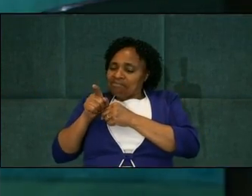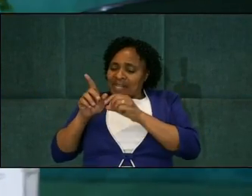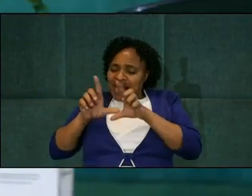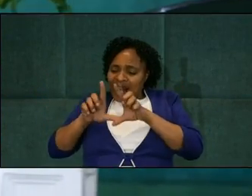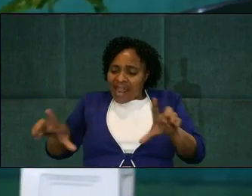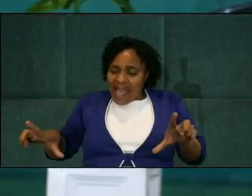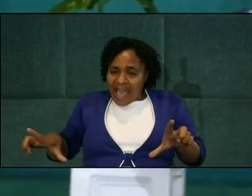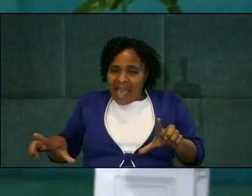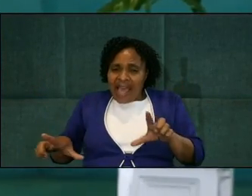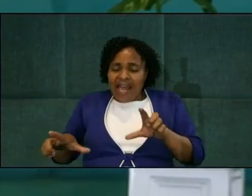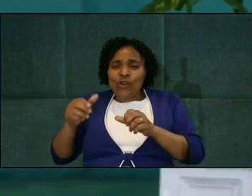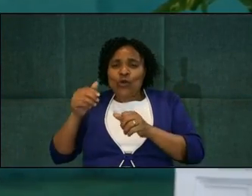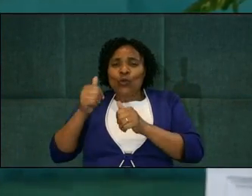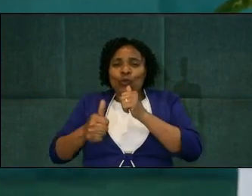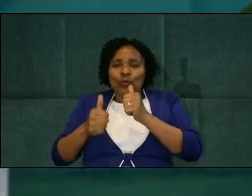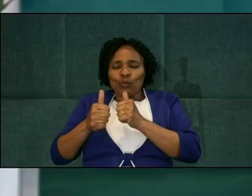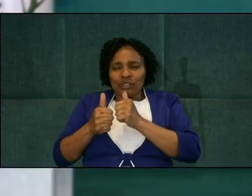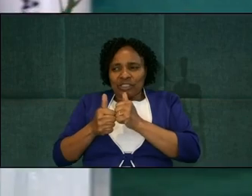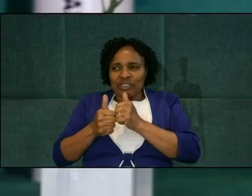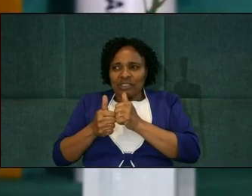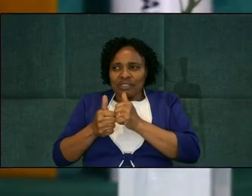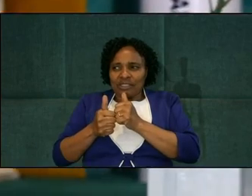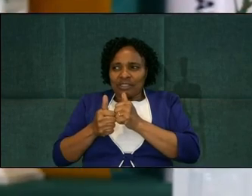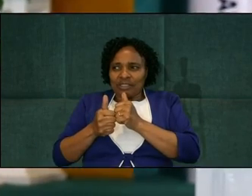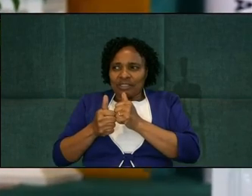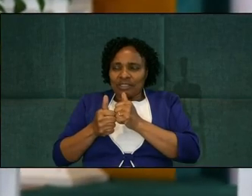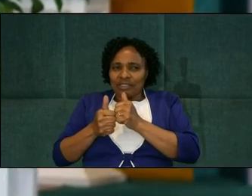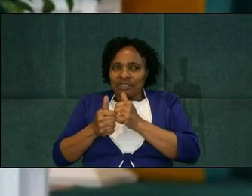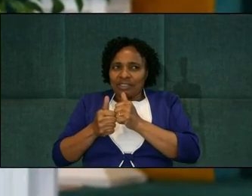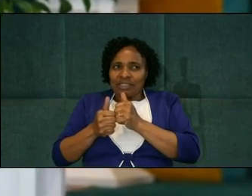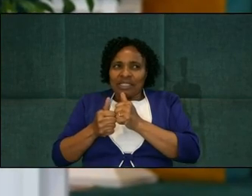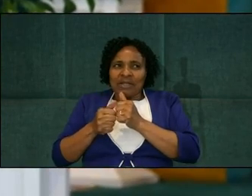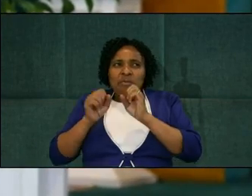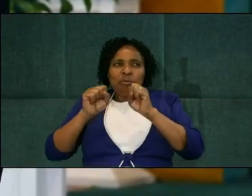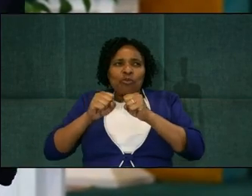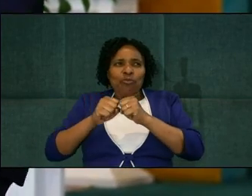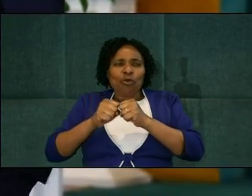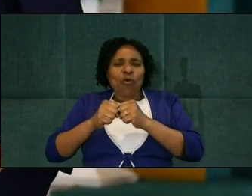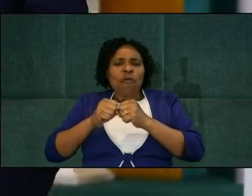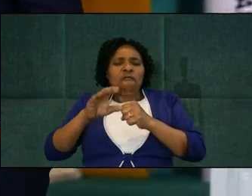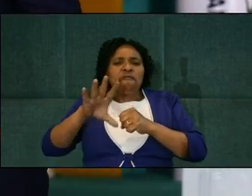that devours the inhabitants.